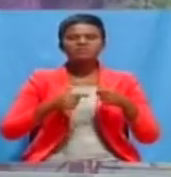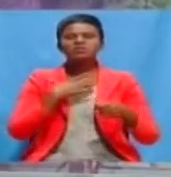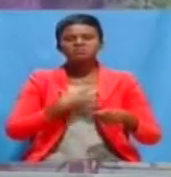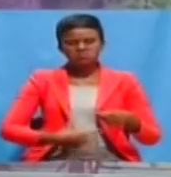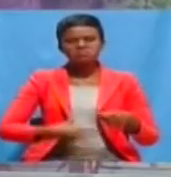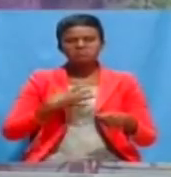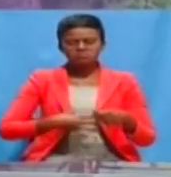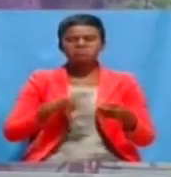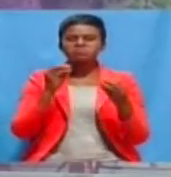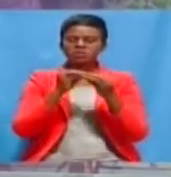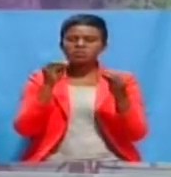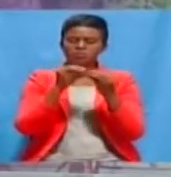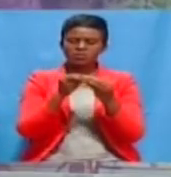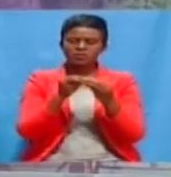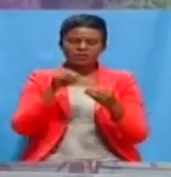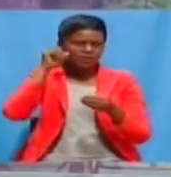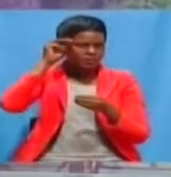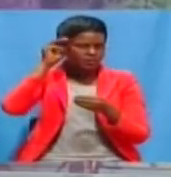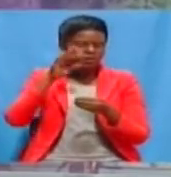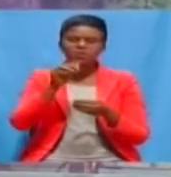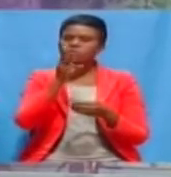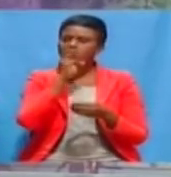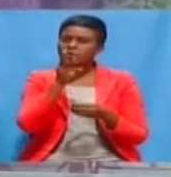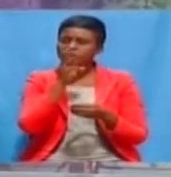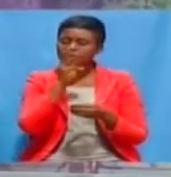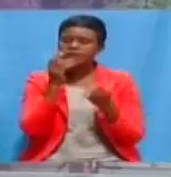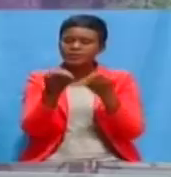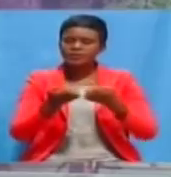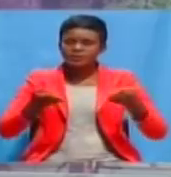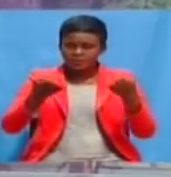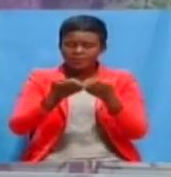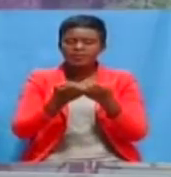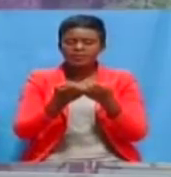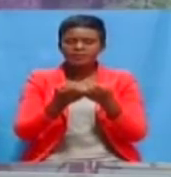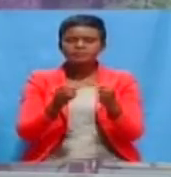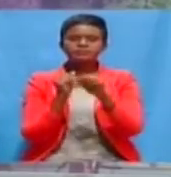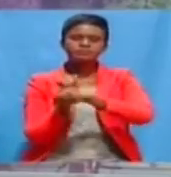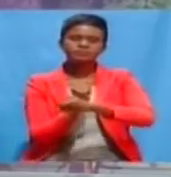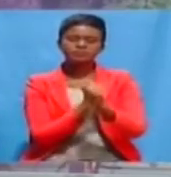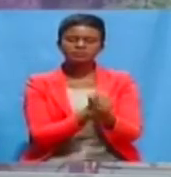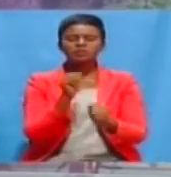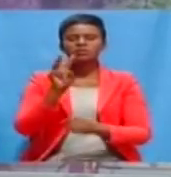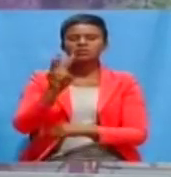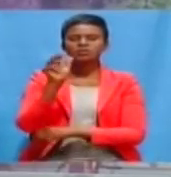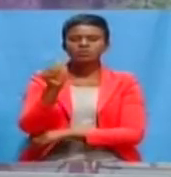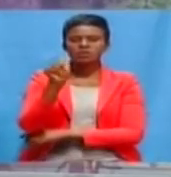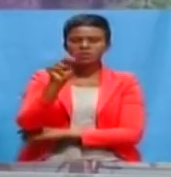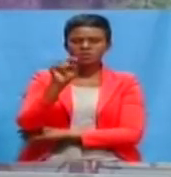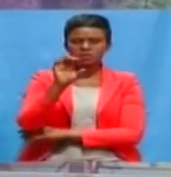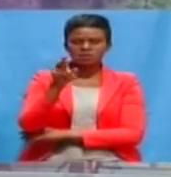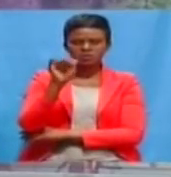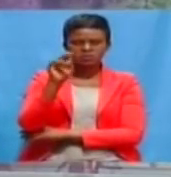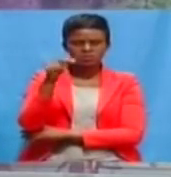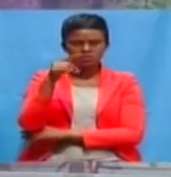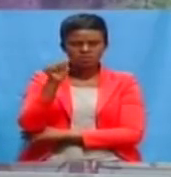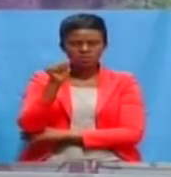abject poverty. And Minister of Water and Development, Sanitation and Environment Protection, Dennis Wanchinga, has thanked